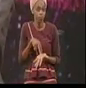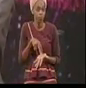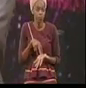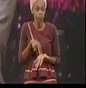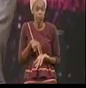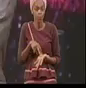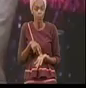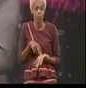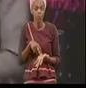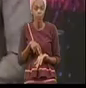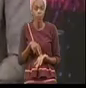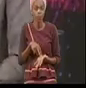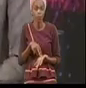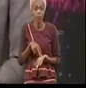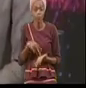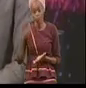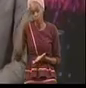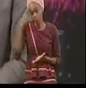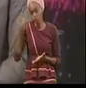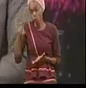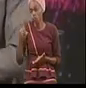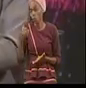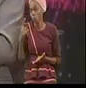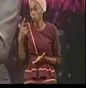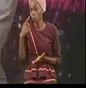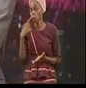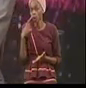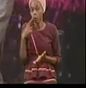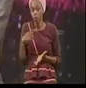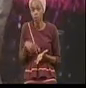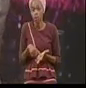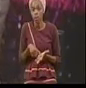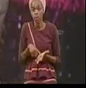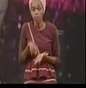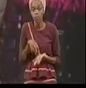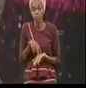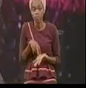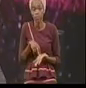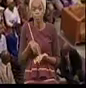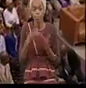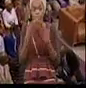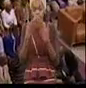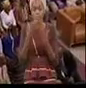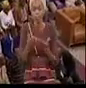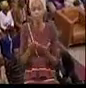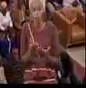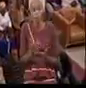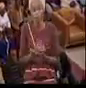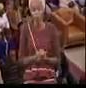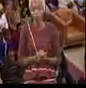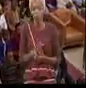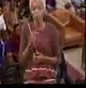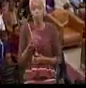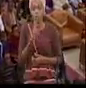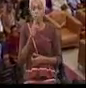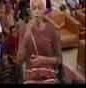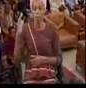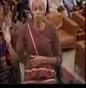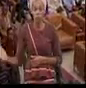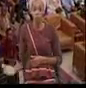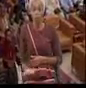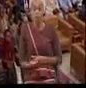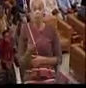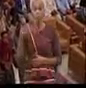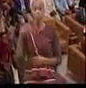and stand on your feet for proper recognition wherever you are seated. Thank you. We've been expecting you. You are welcome